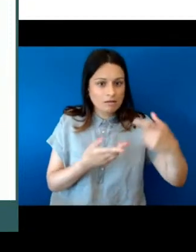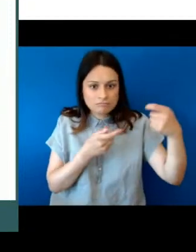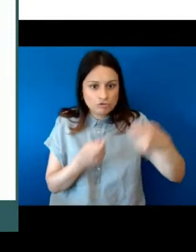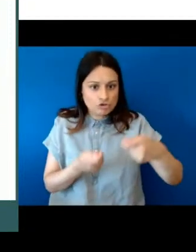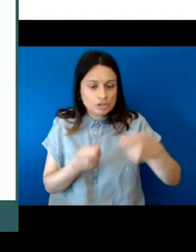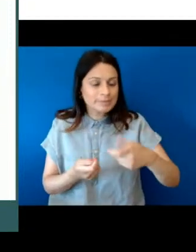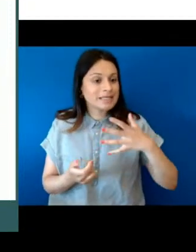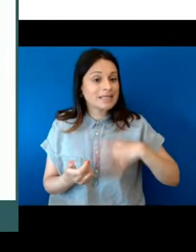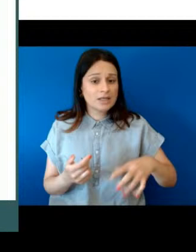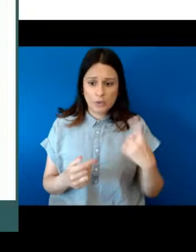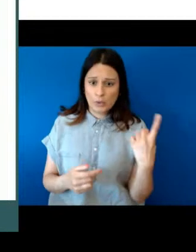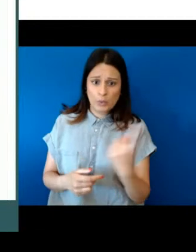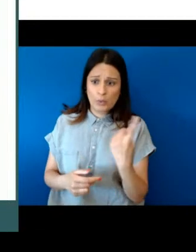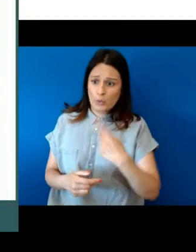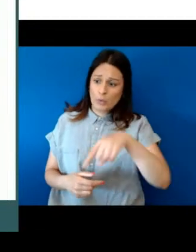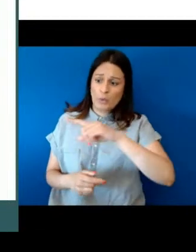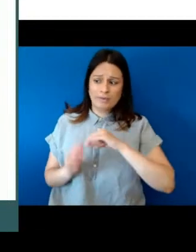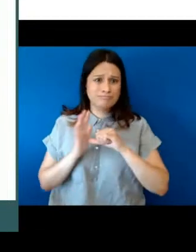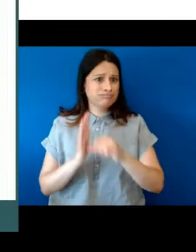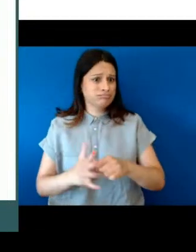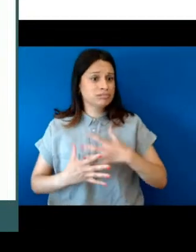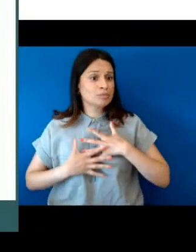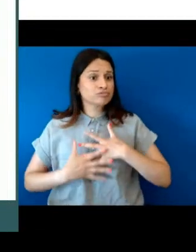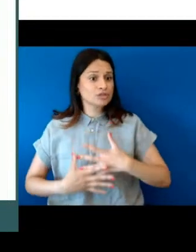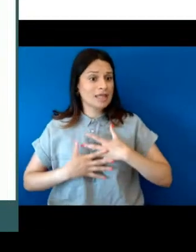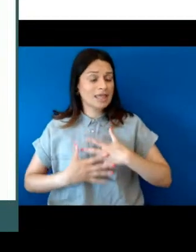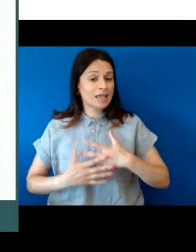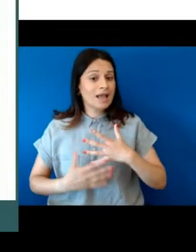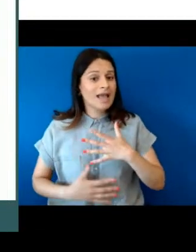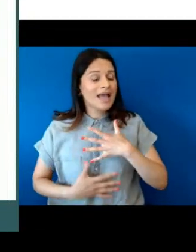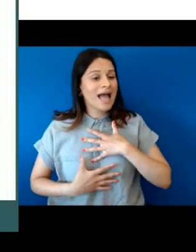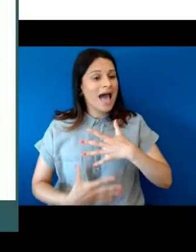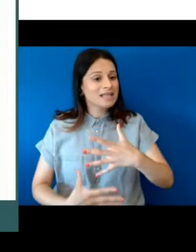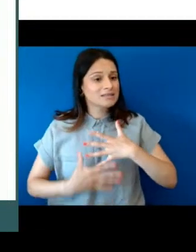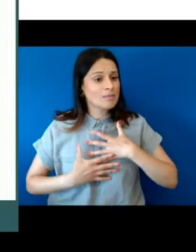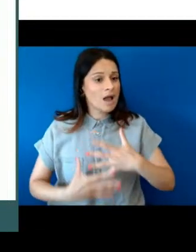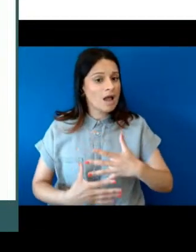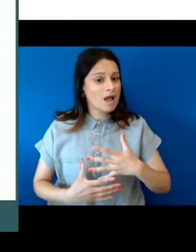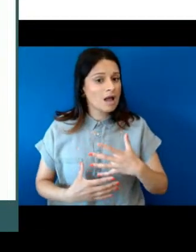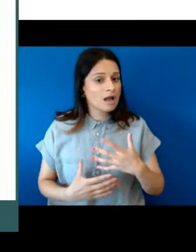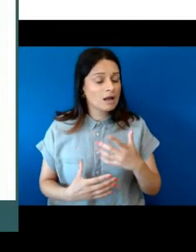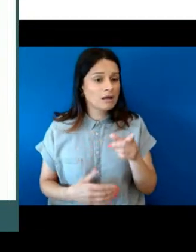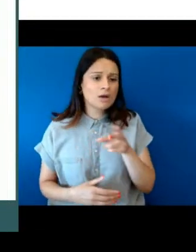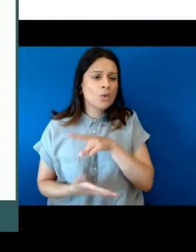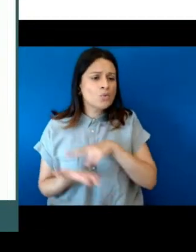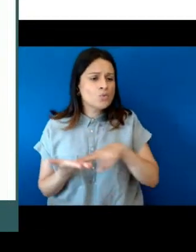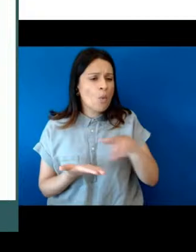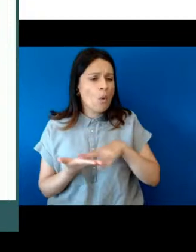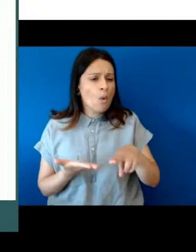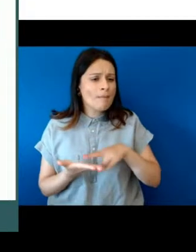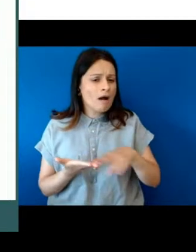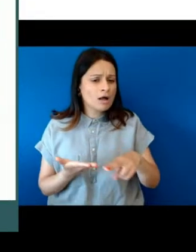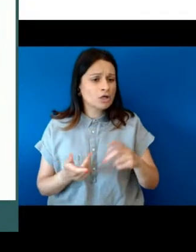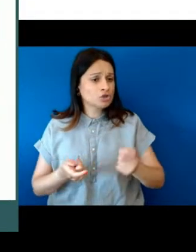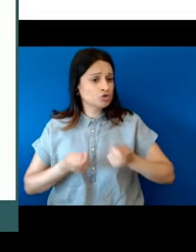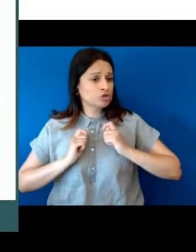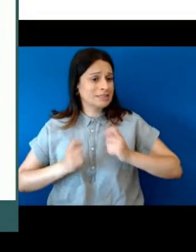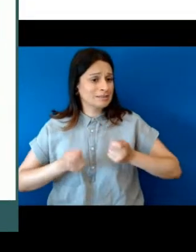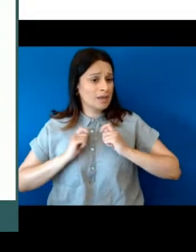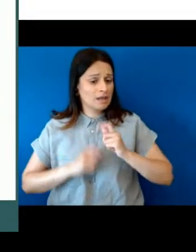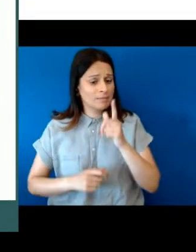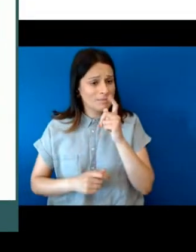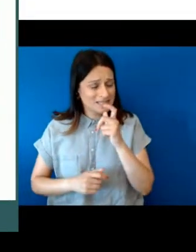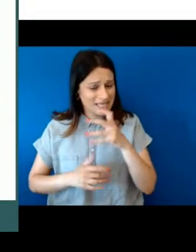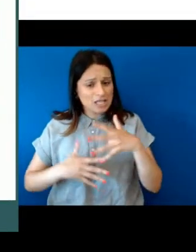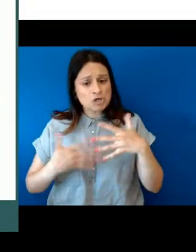in breathing and asthma, if their usual medication of their inhalers, etc., is